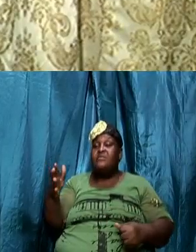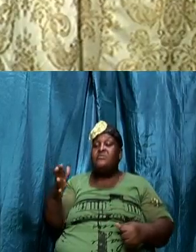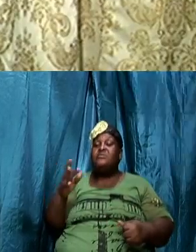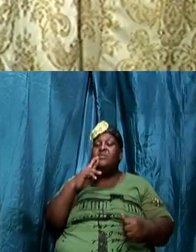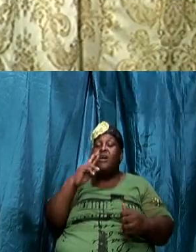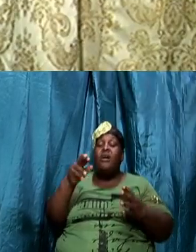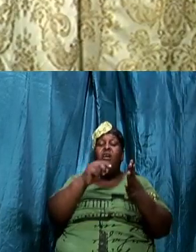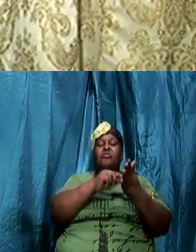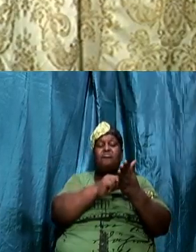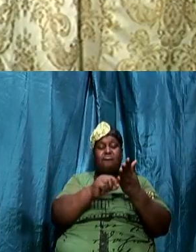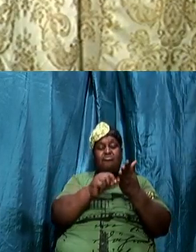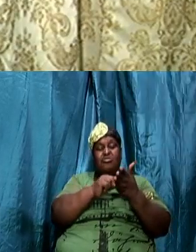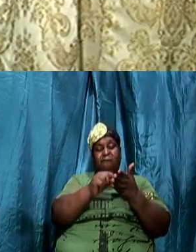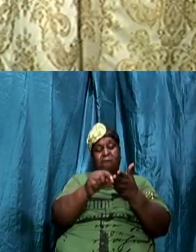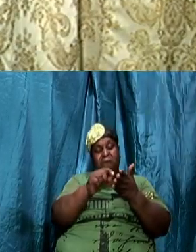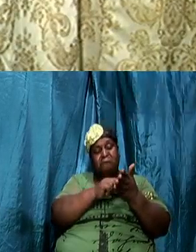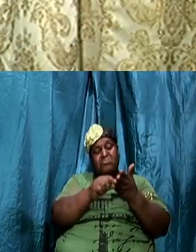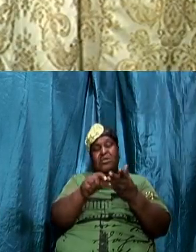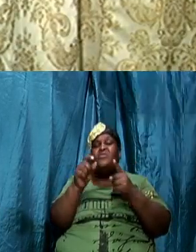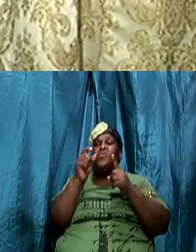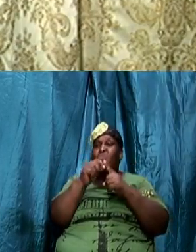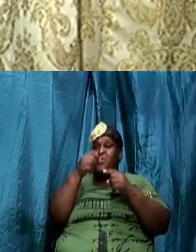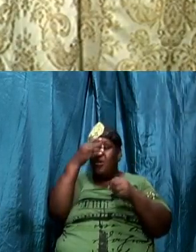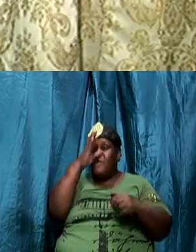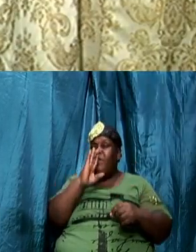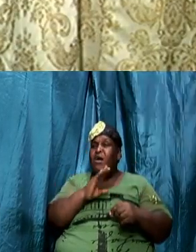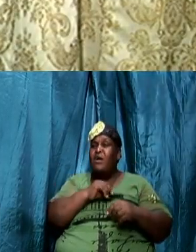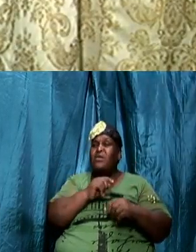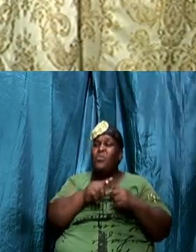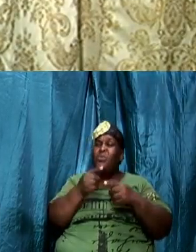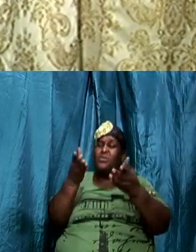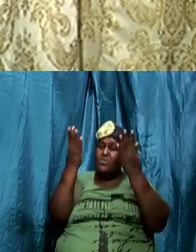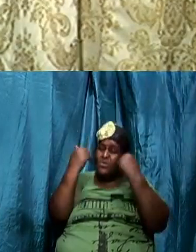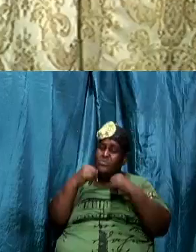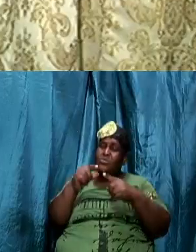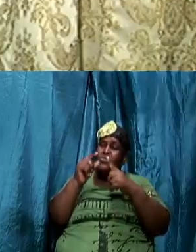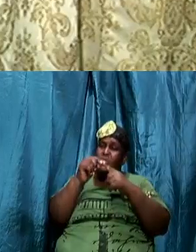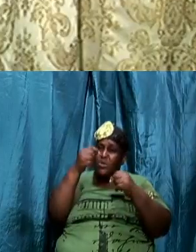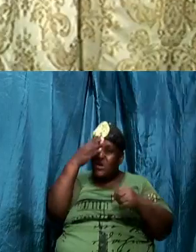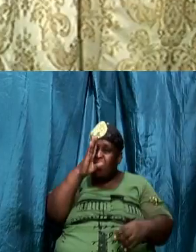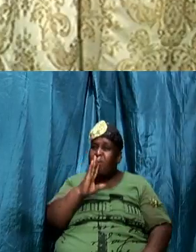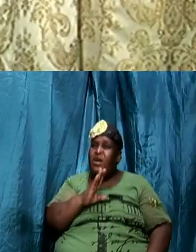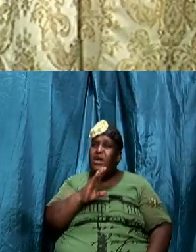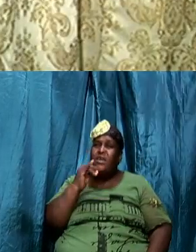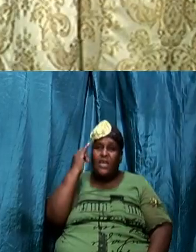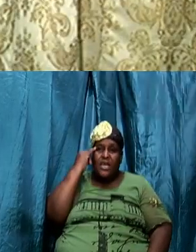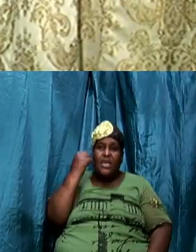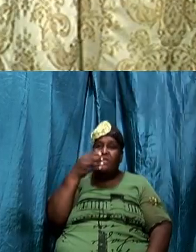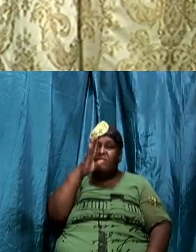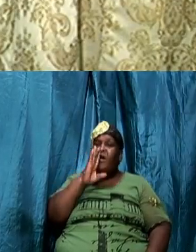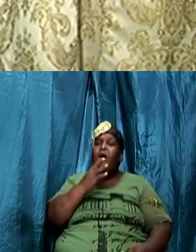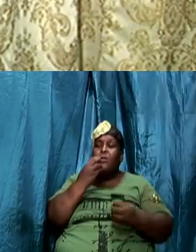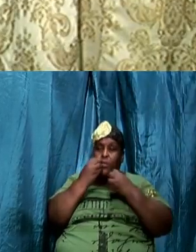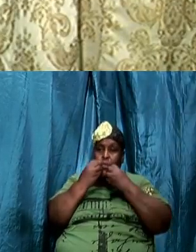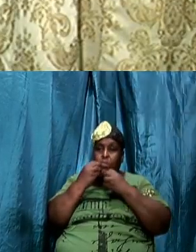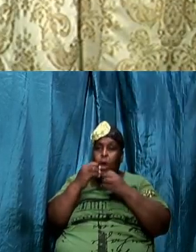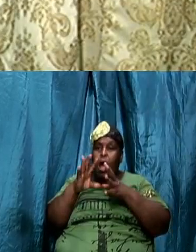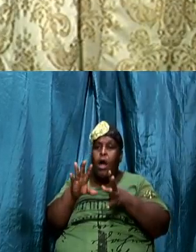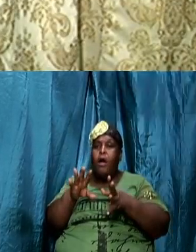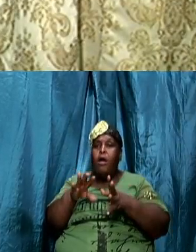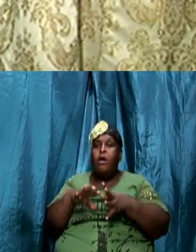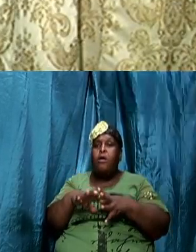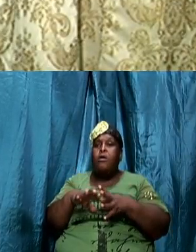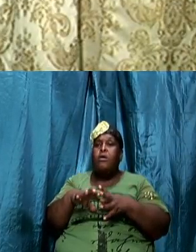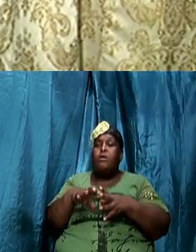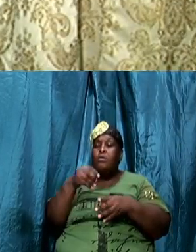in the word. And when it comes to the word that is God breathed, God